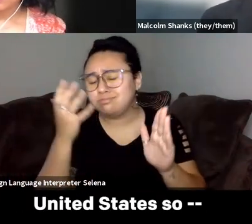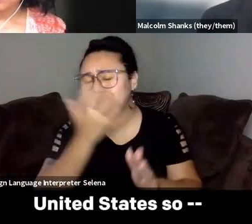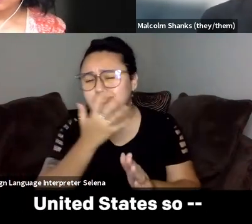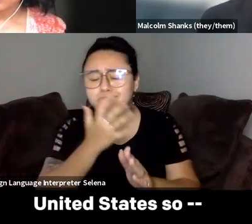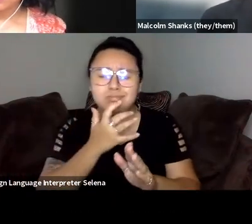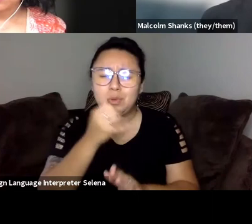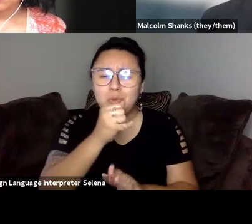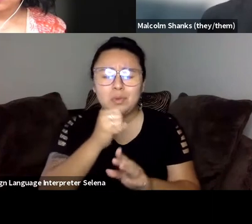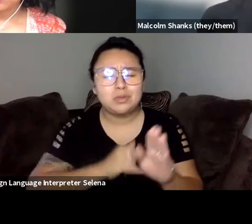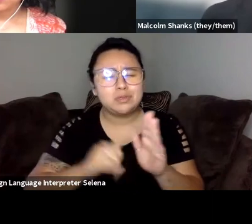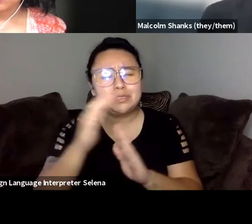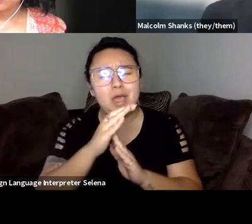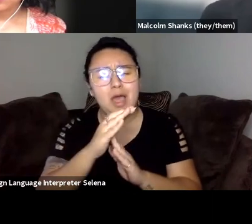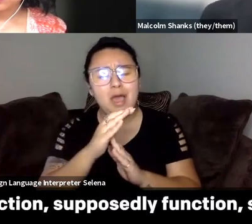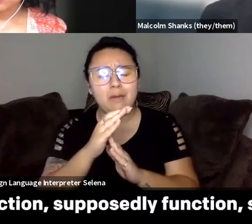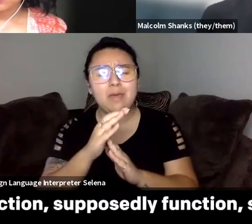United States